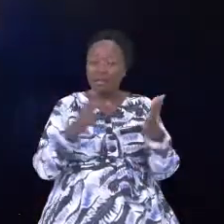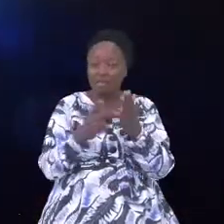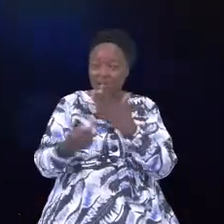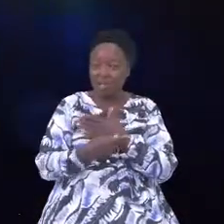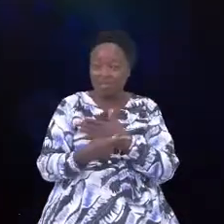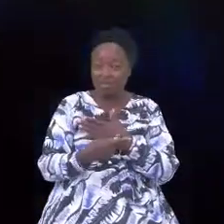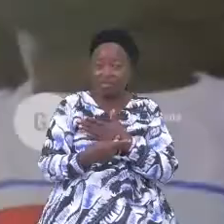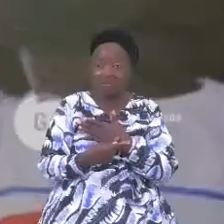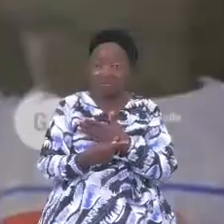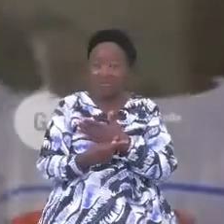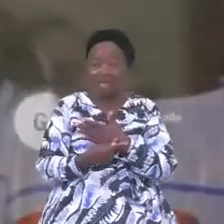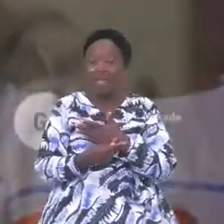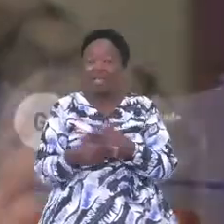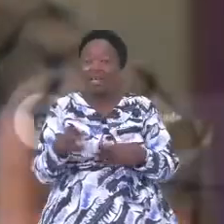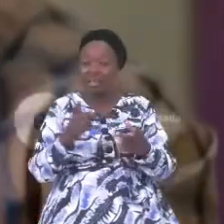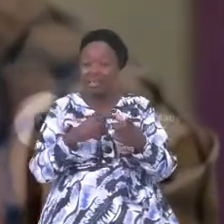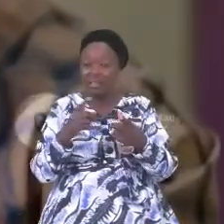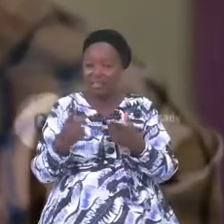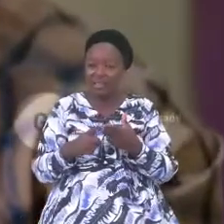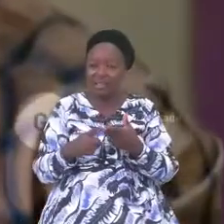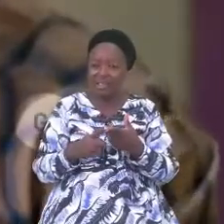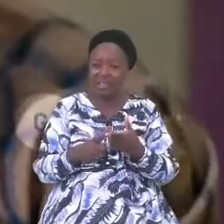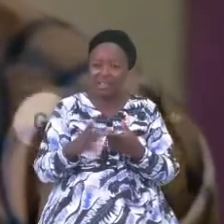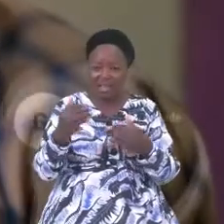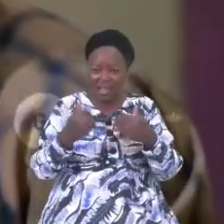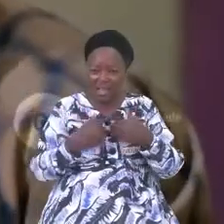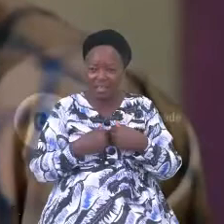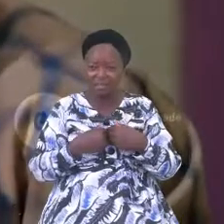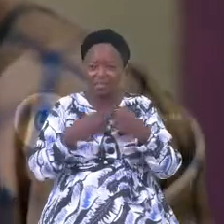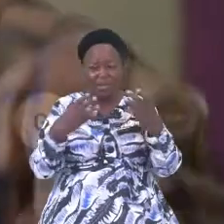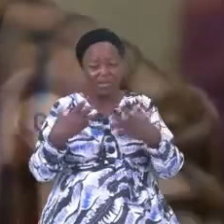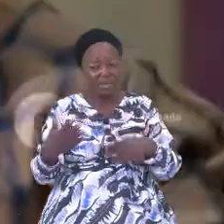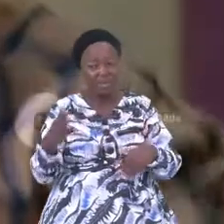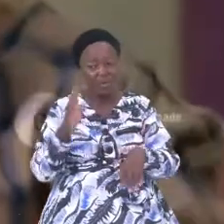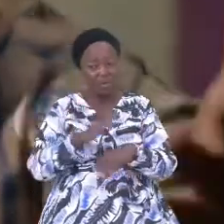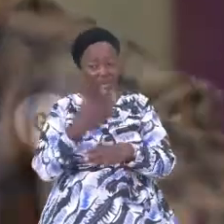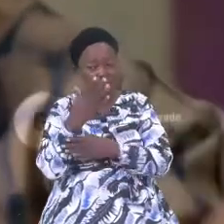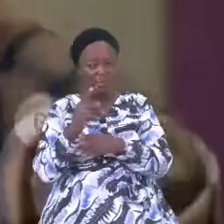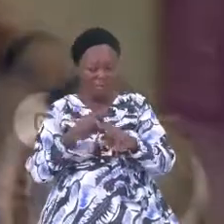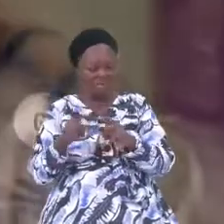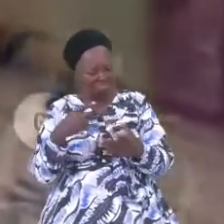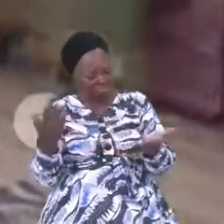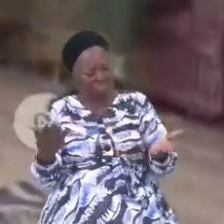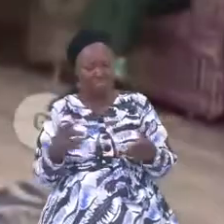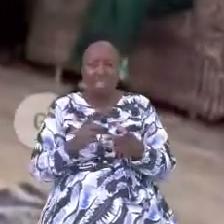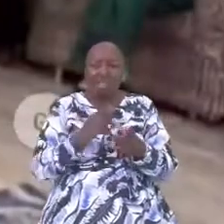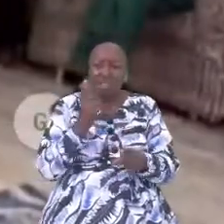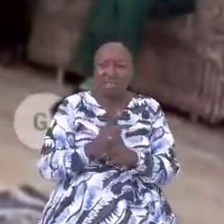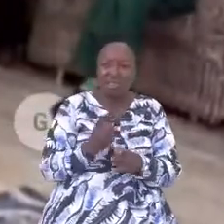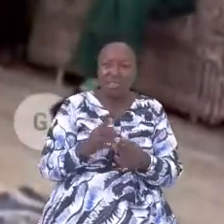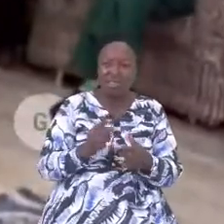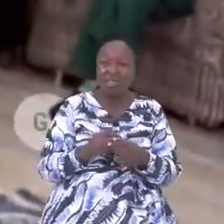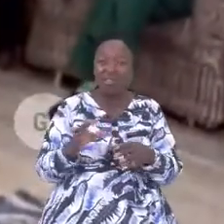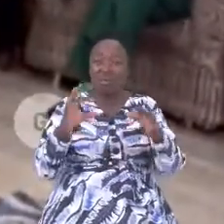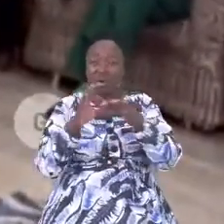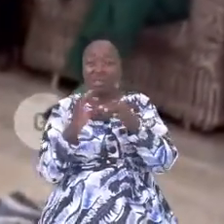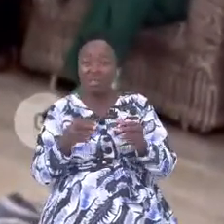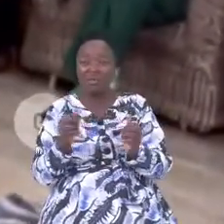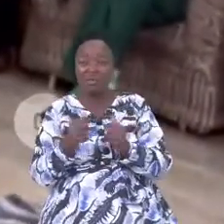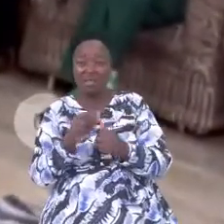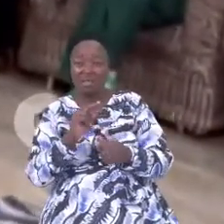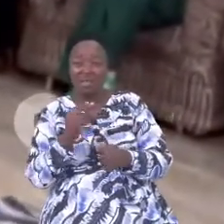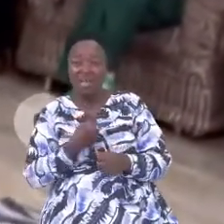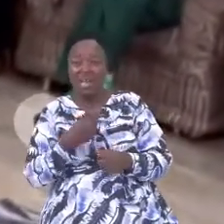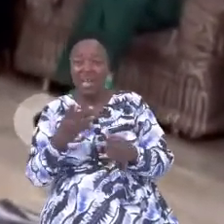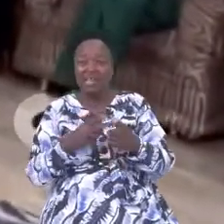was in the office, I was on duty, I had much on my hands. But somehow, my people could not go, so they connected from the house.